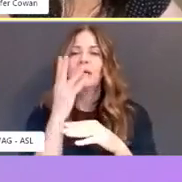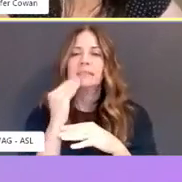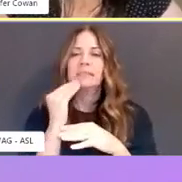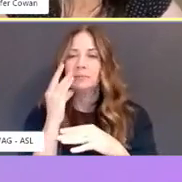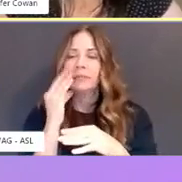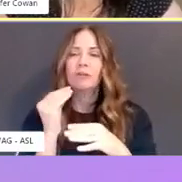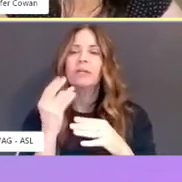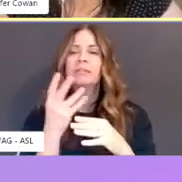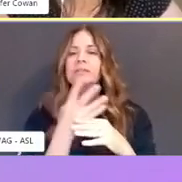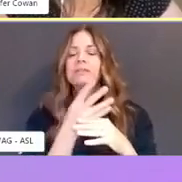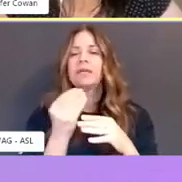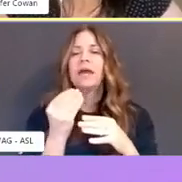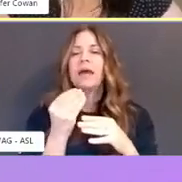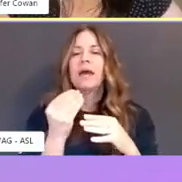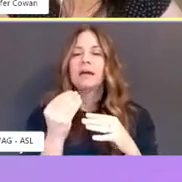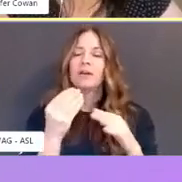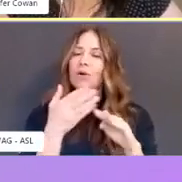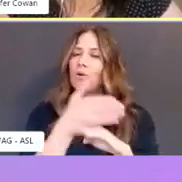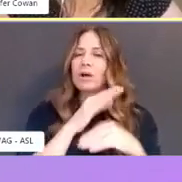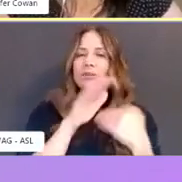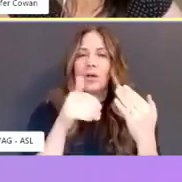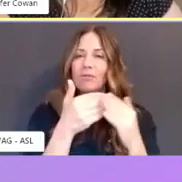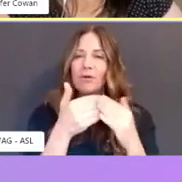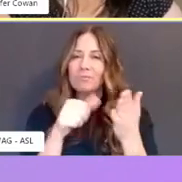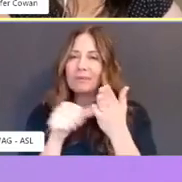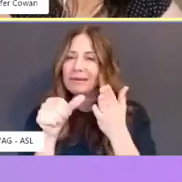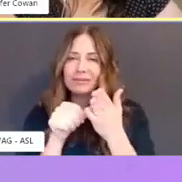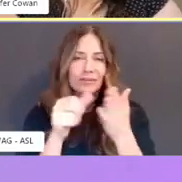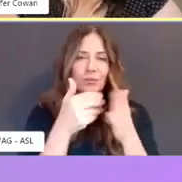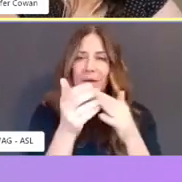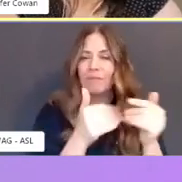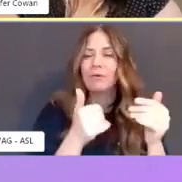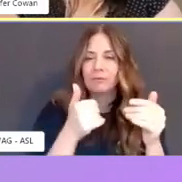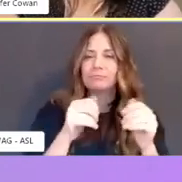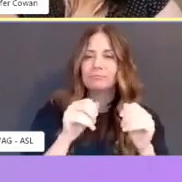across our pages, whatever that looks like.